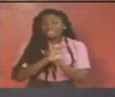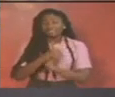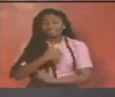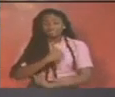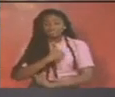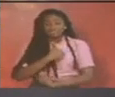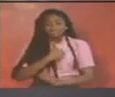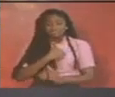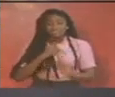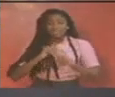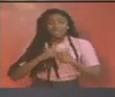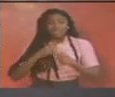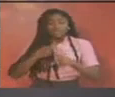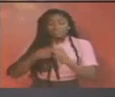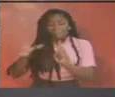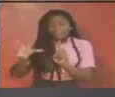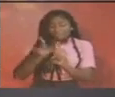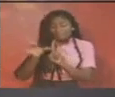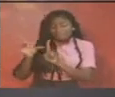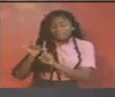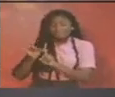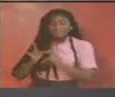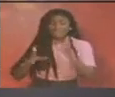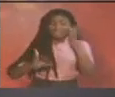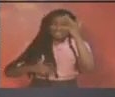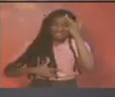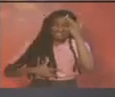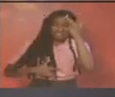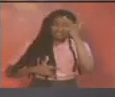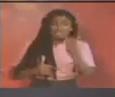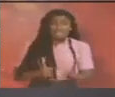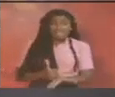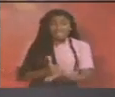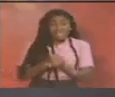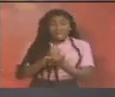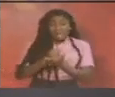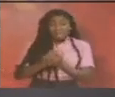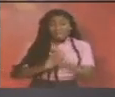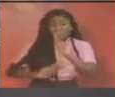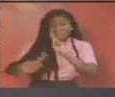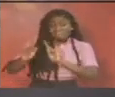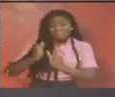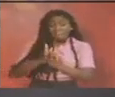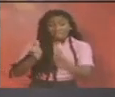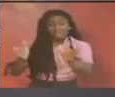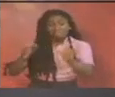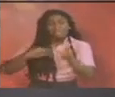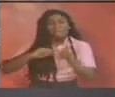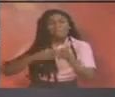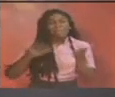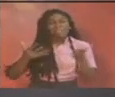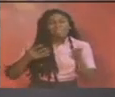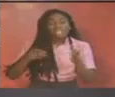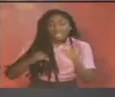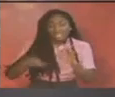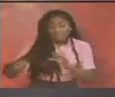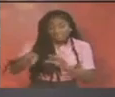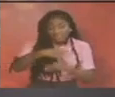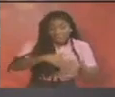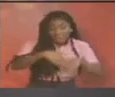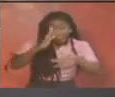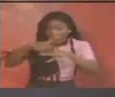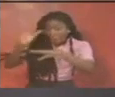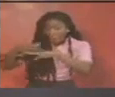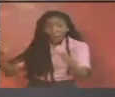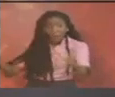ourselves from contracting any viruses. It protects the public. The more people that are vaccinated, the less likely